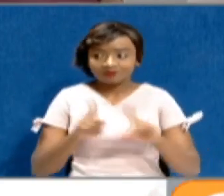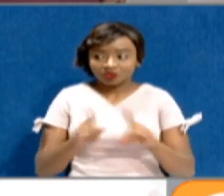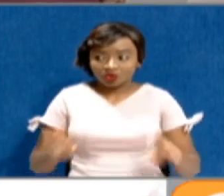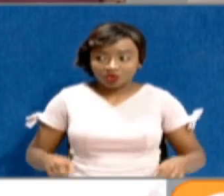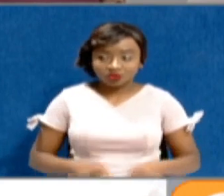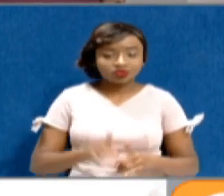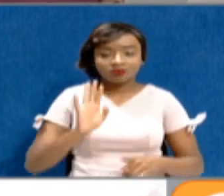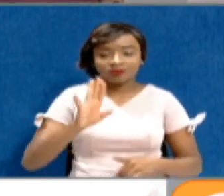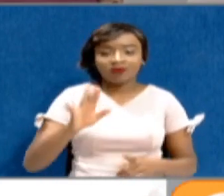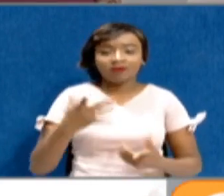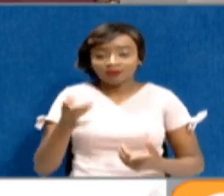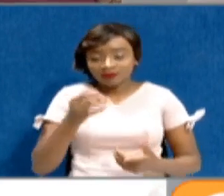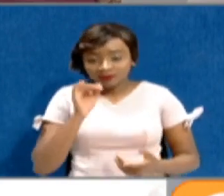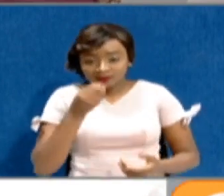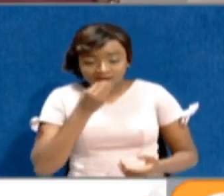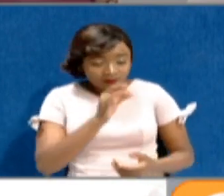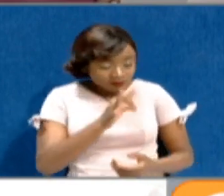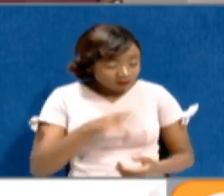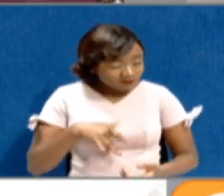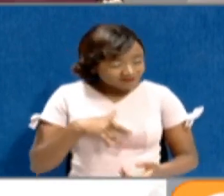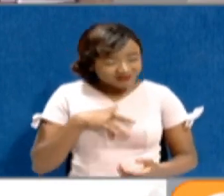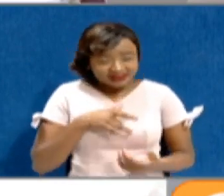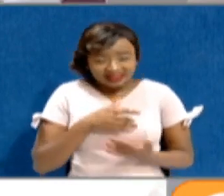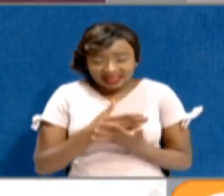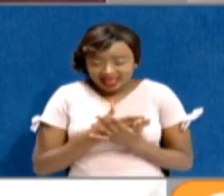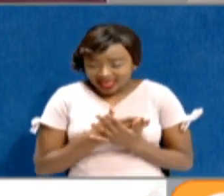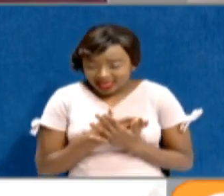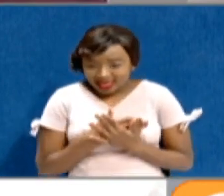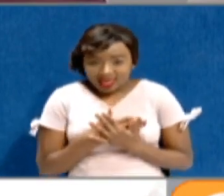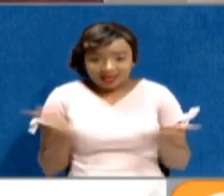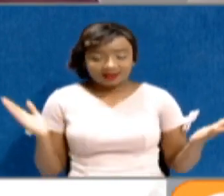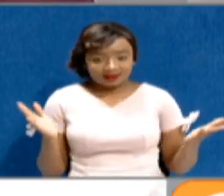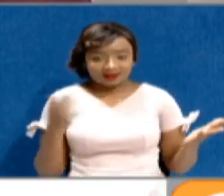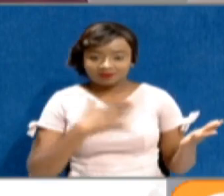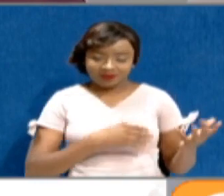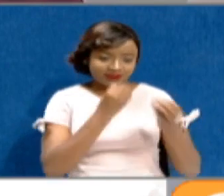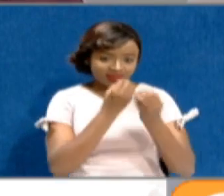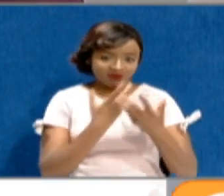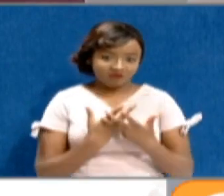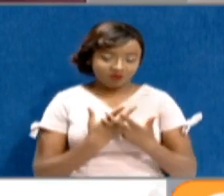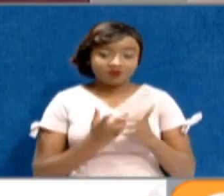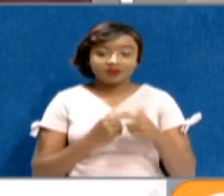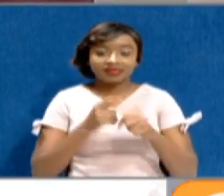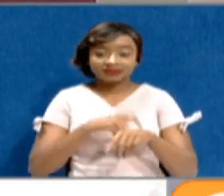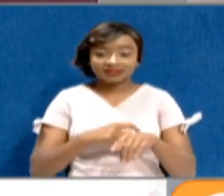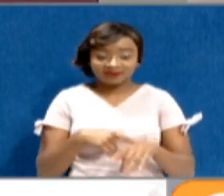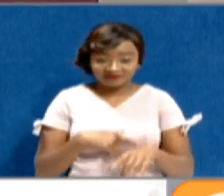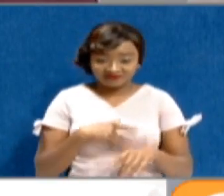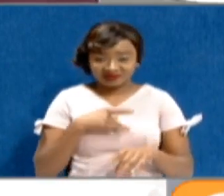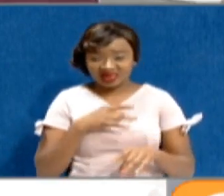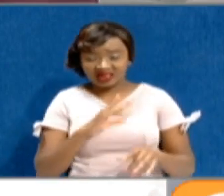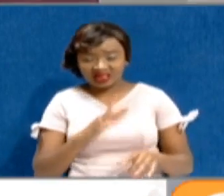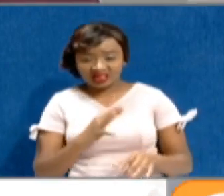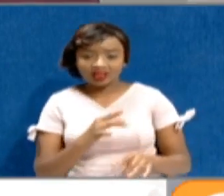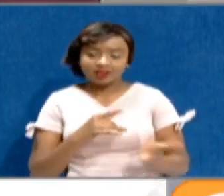is happening is you are asking them to record any symptoms or any sickness that they experience. And once they do that, they again come in, even if